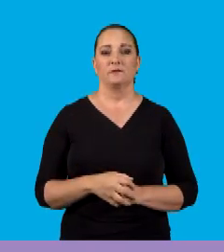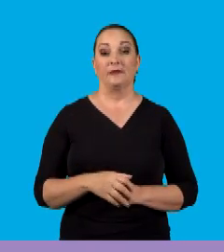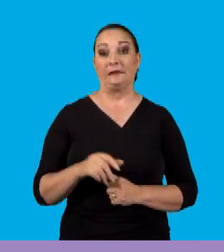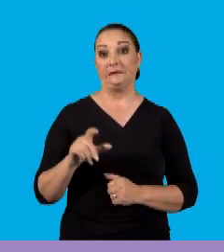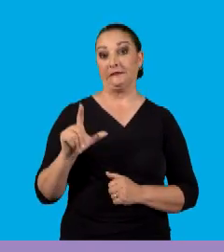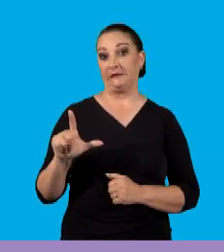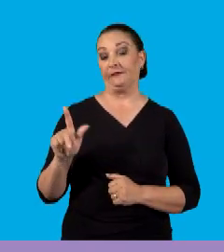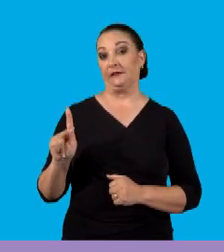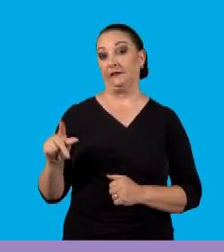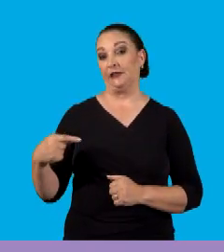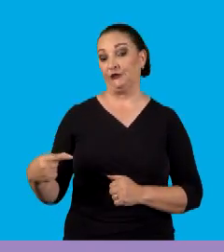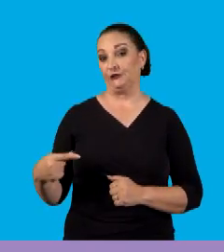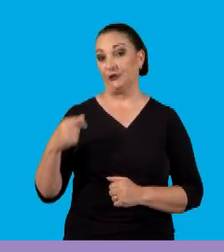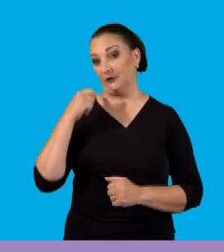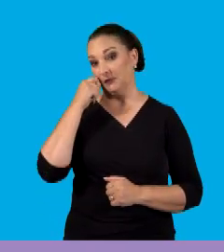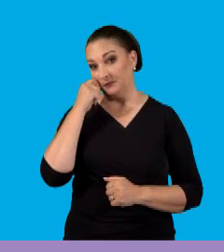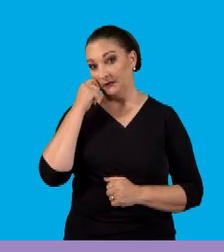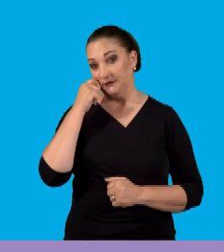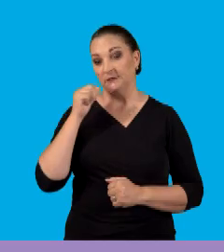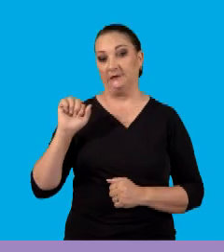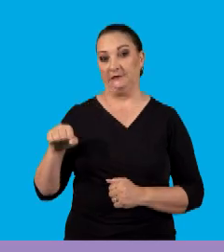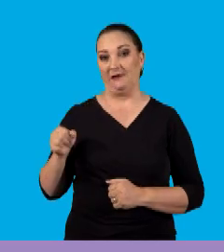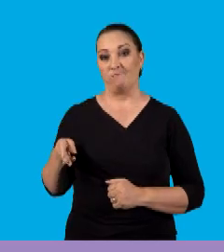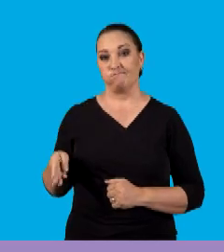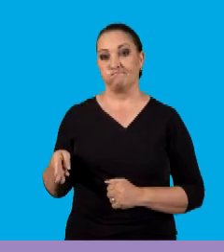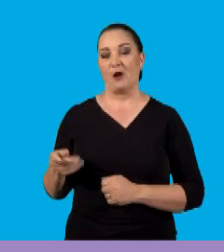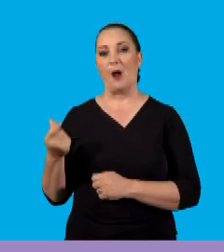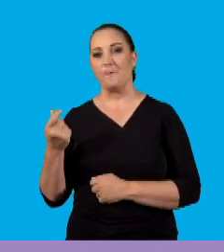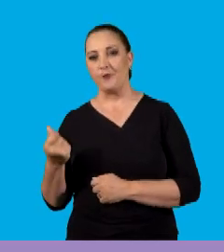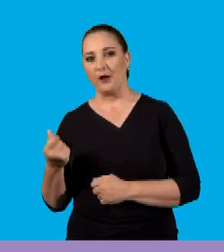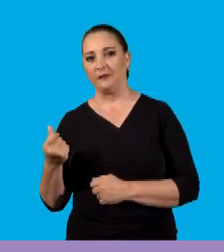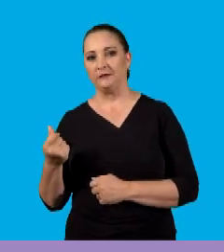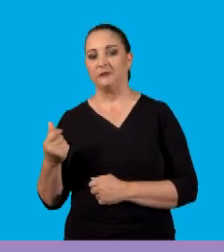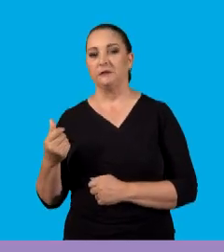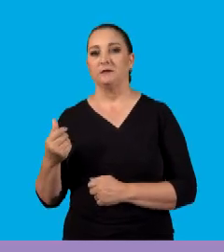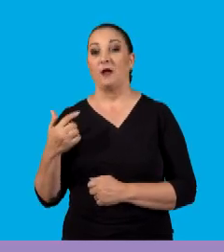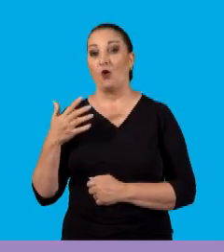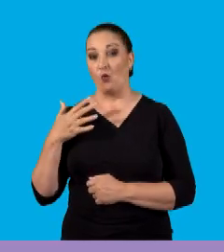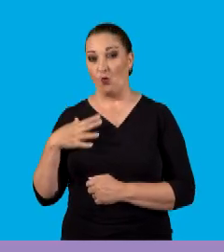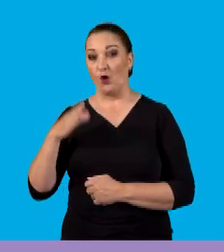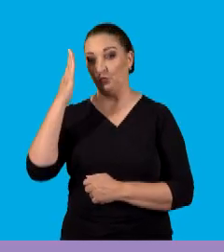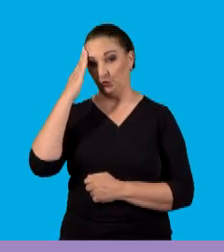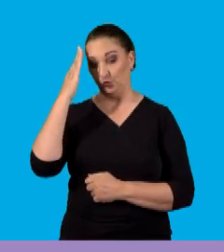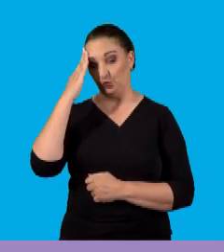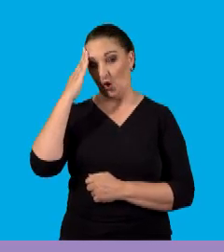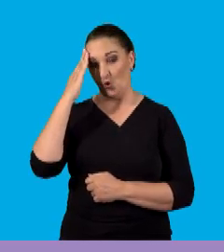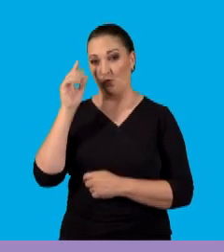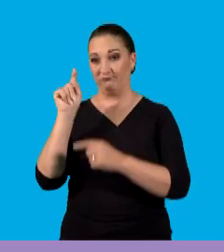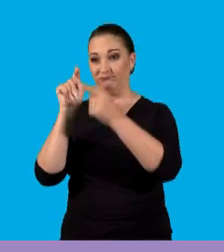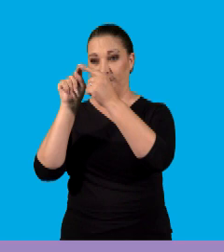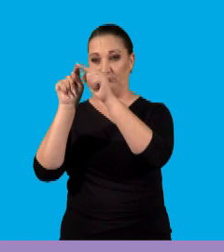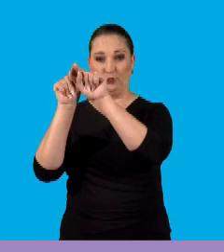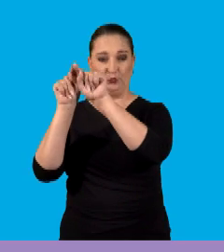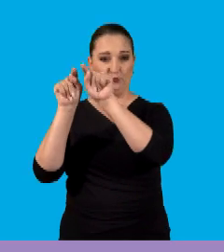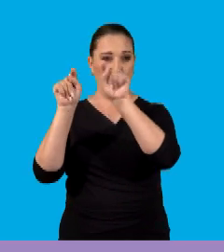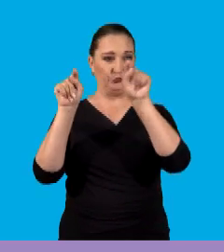purchasing 7 kgs of meat, and we've identified that price there. If we want the exact value, we are going to move